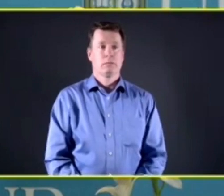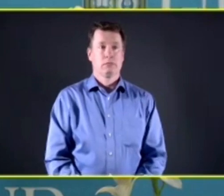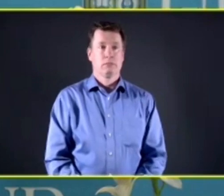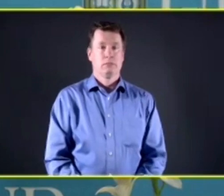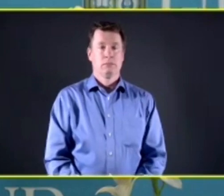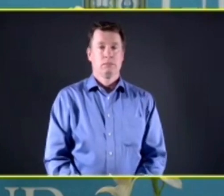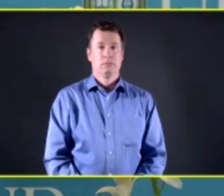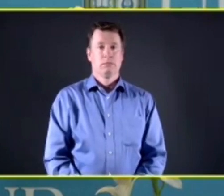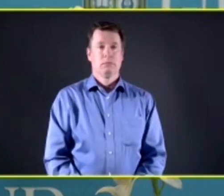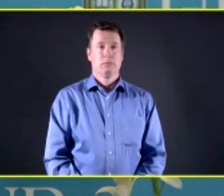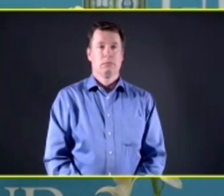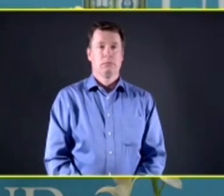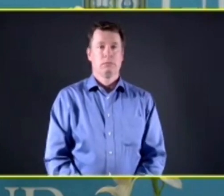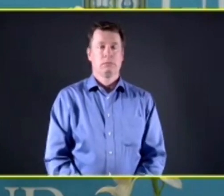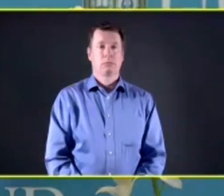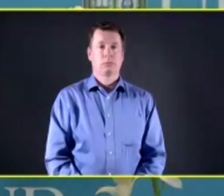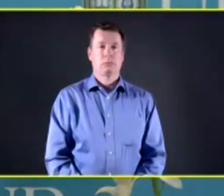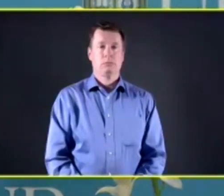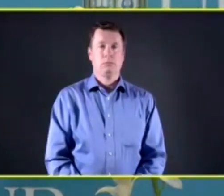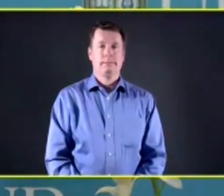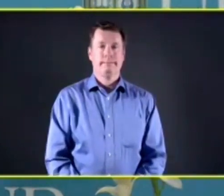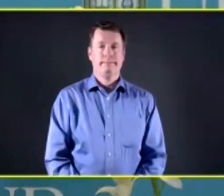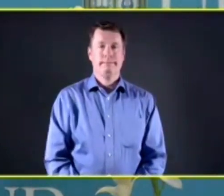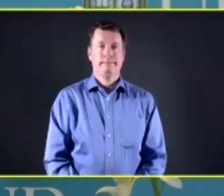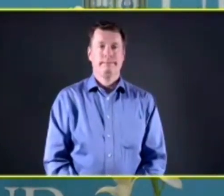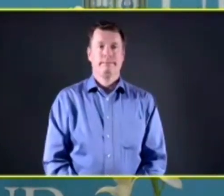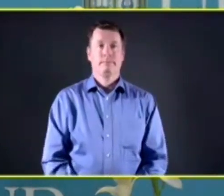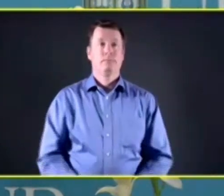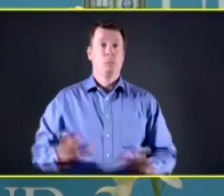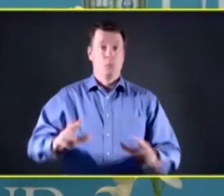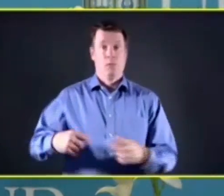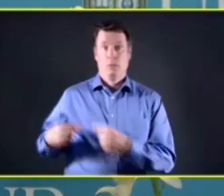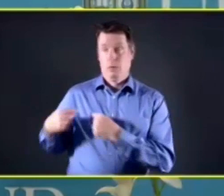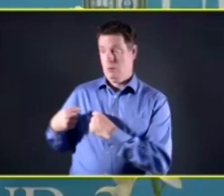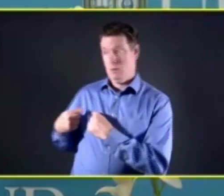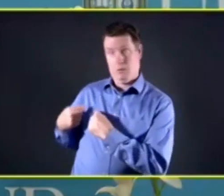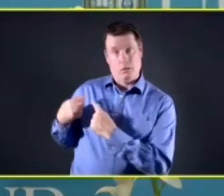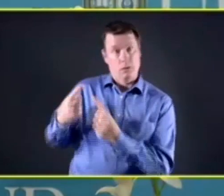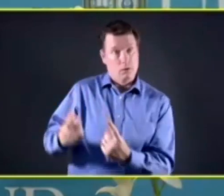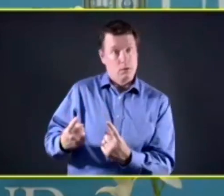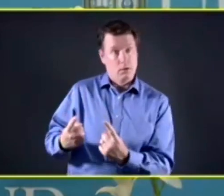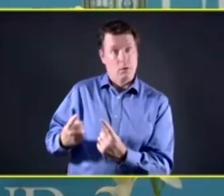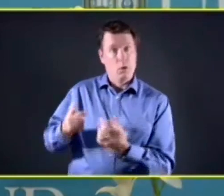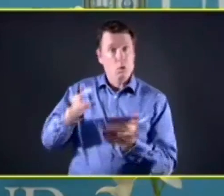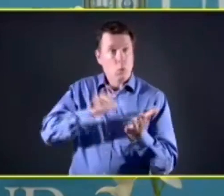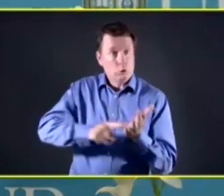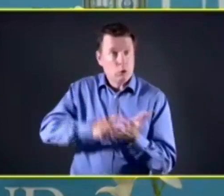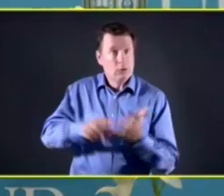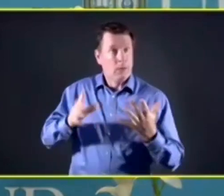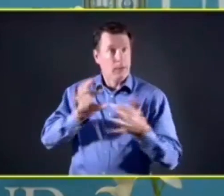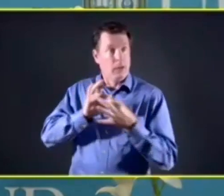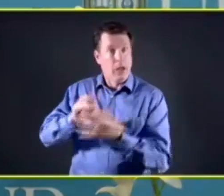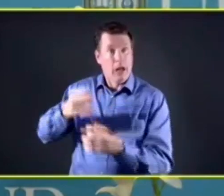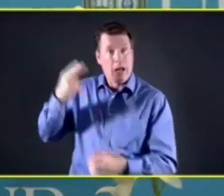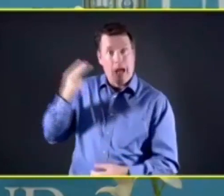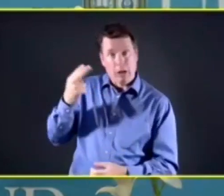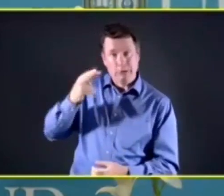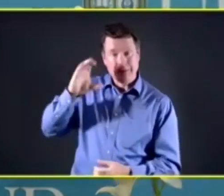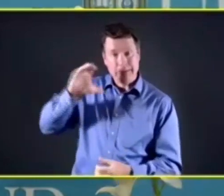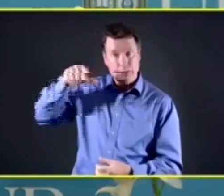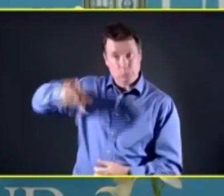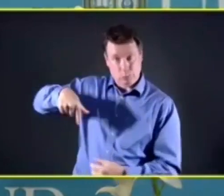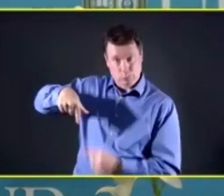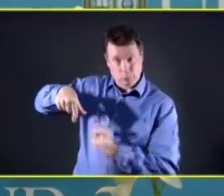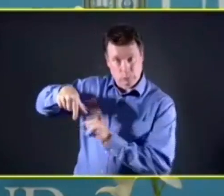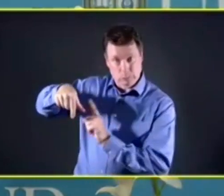gold standard trials really have not been done. And because there have been some studies that show possible positive